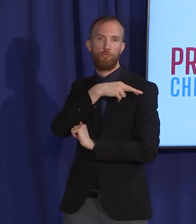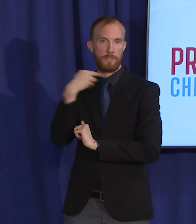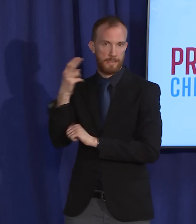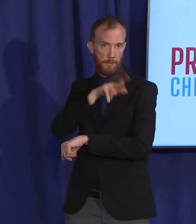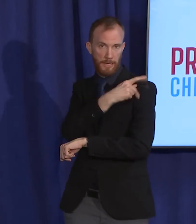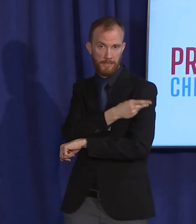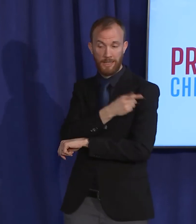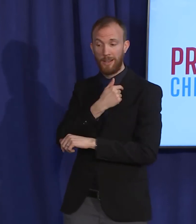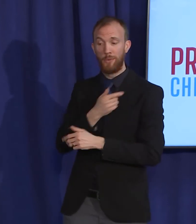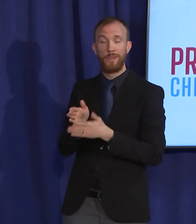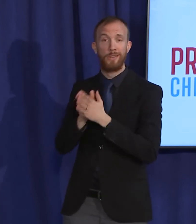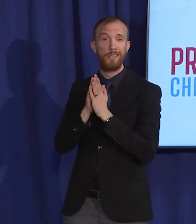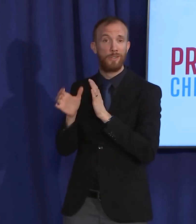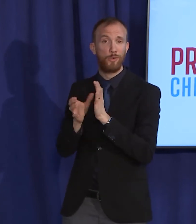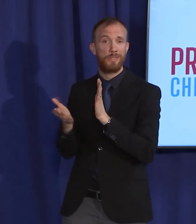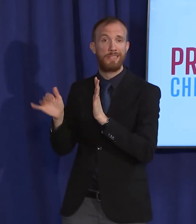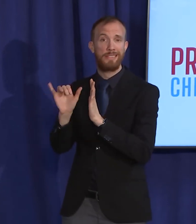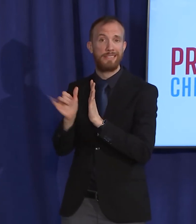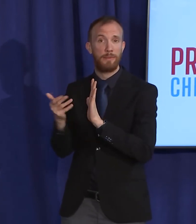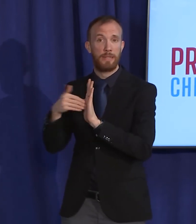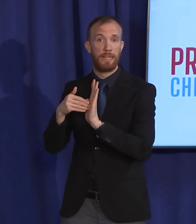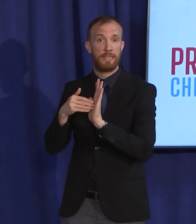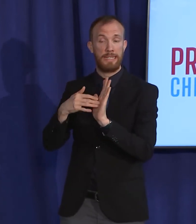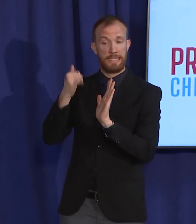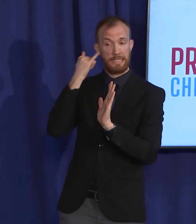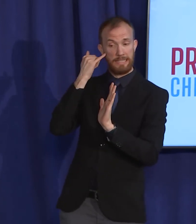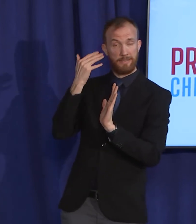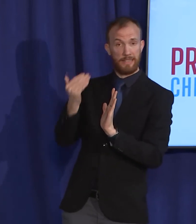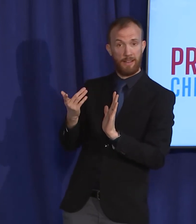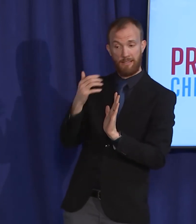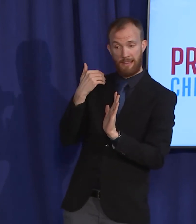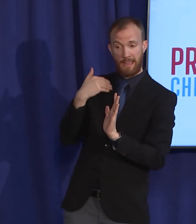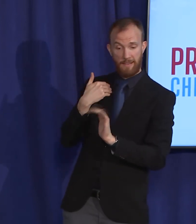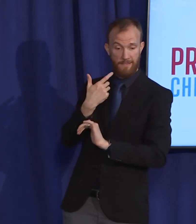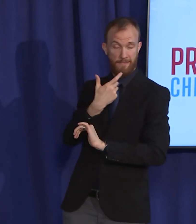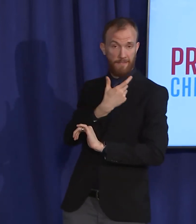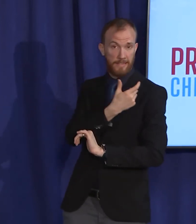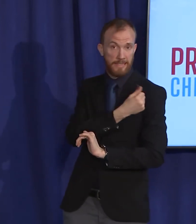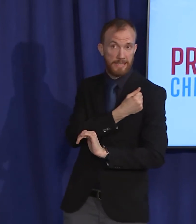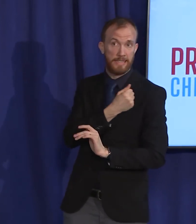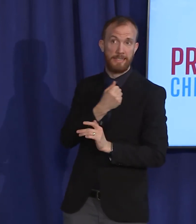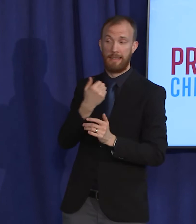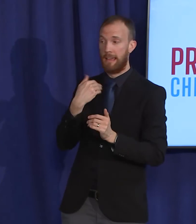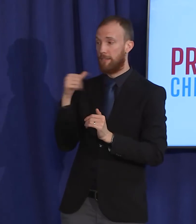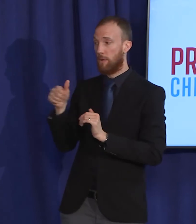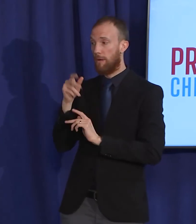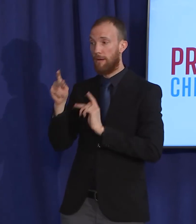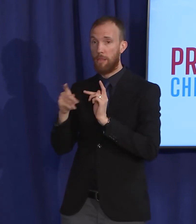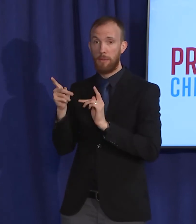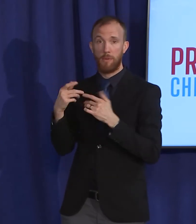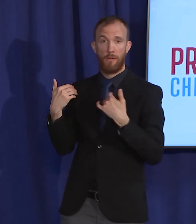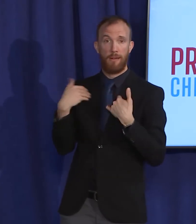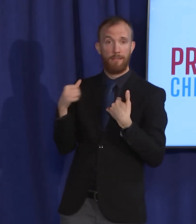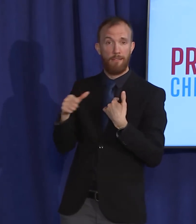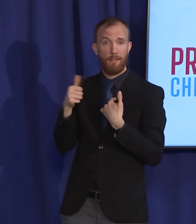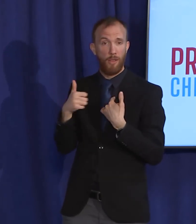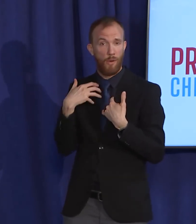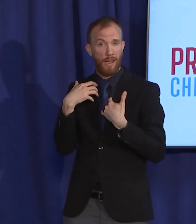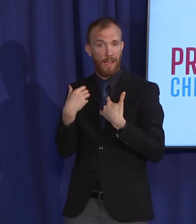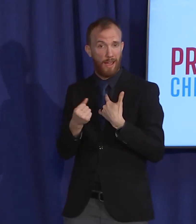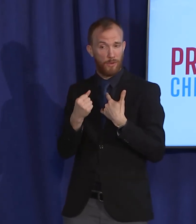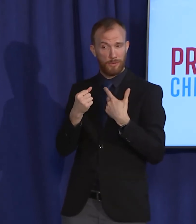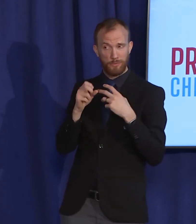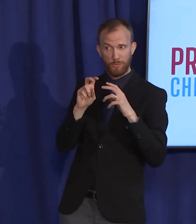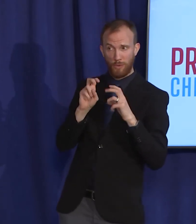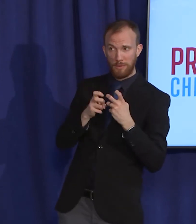they have vaccine that they don't have people over 65 to do, you know, can start their folks who have these underlying conditions, and then we'll be